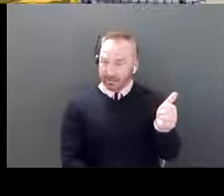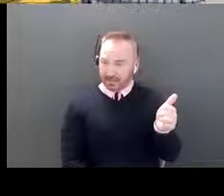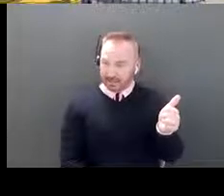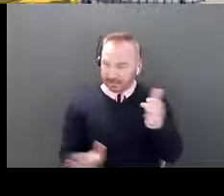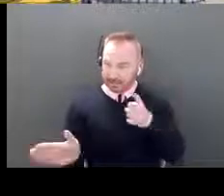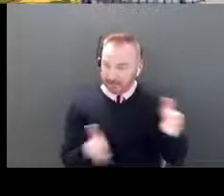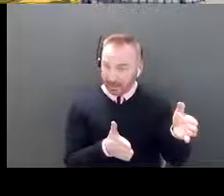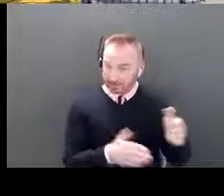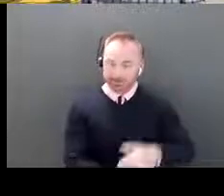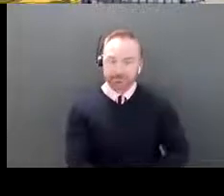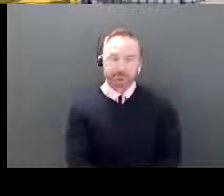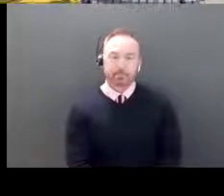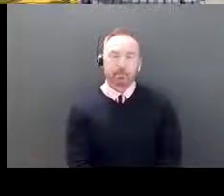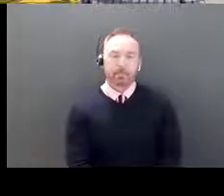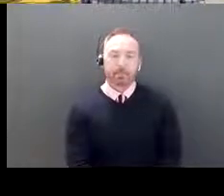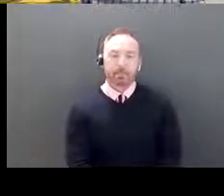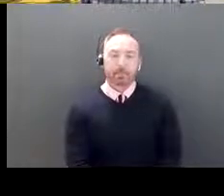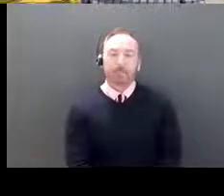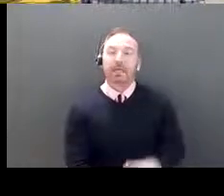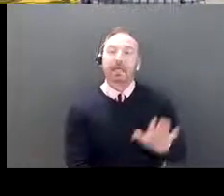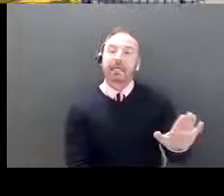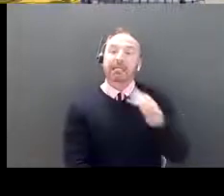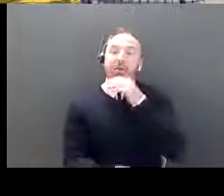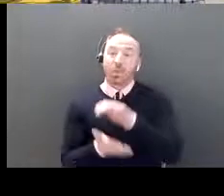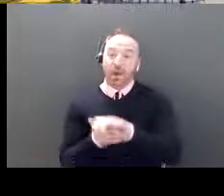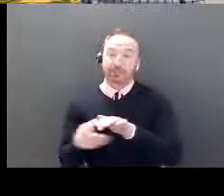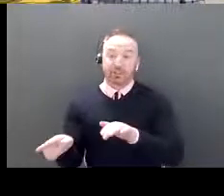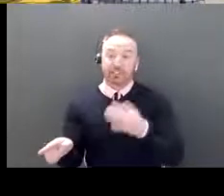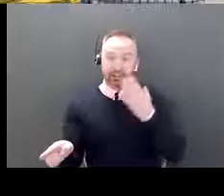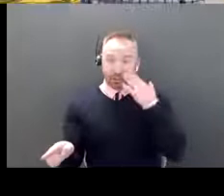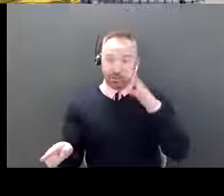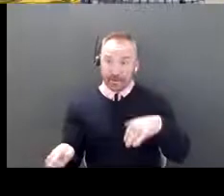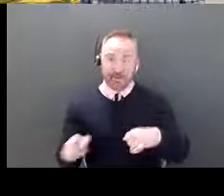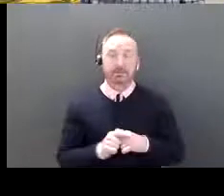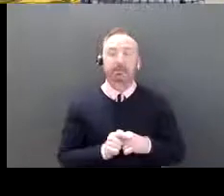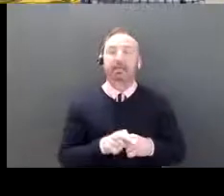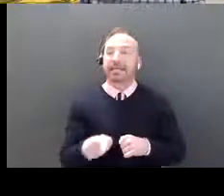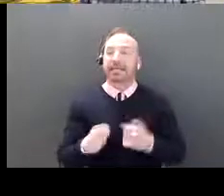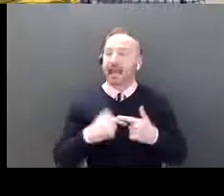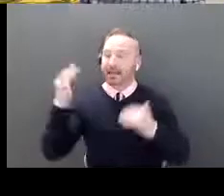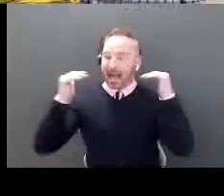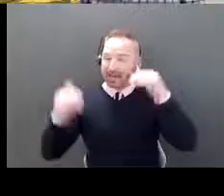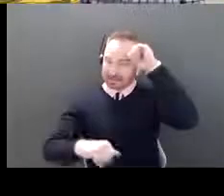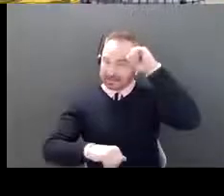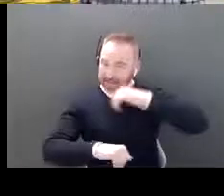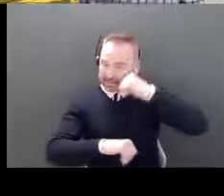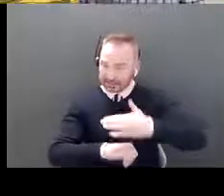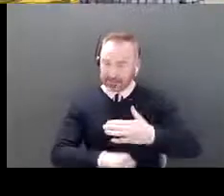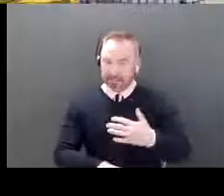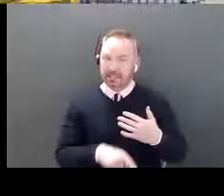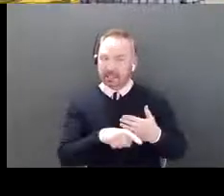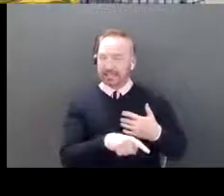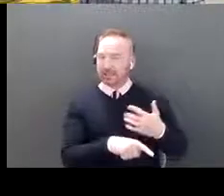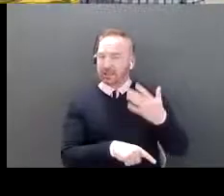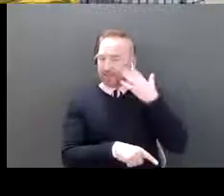So his wife knew this. He had adult sons who knew this, and the family talked about taking away